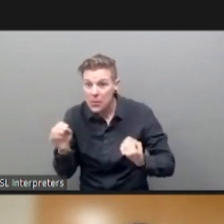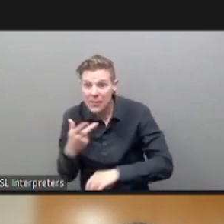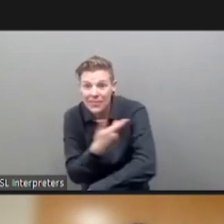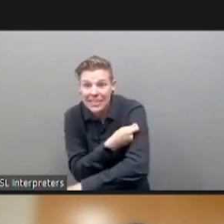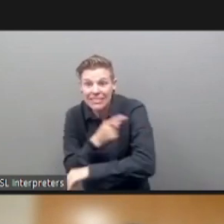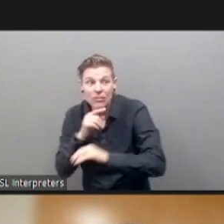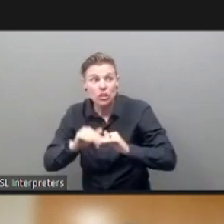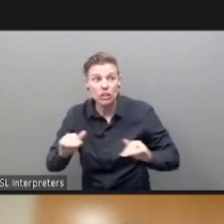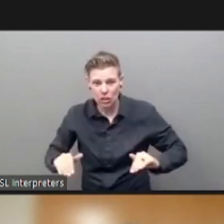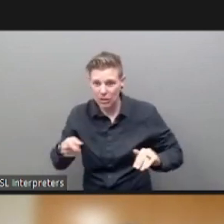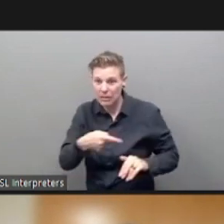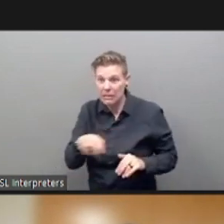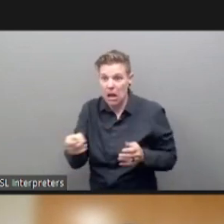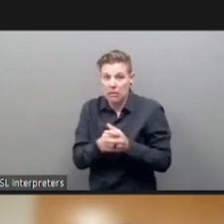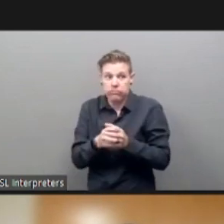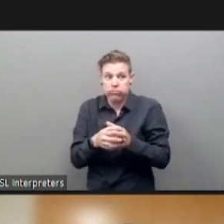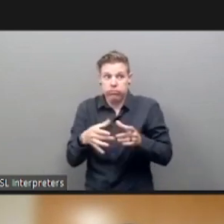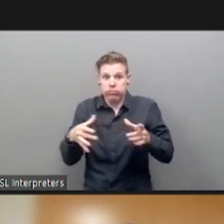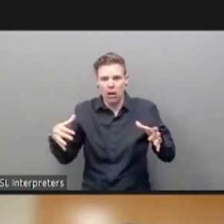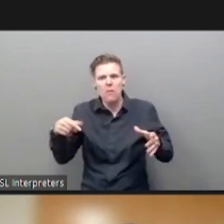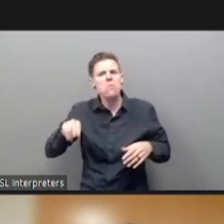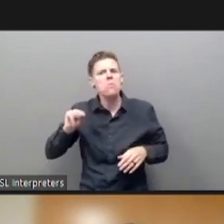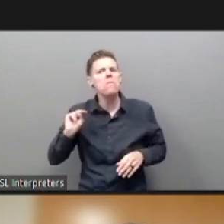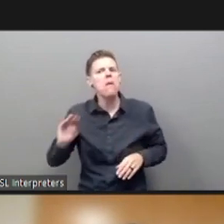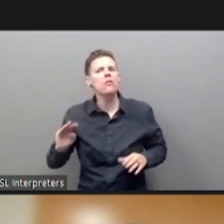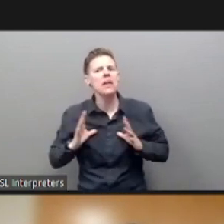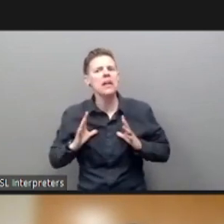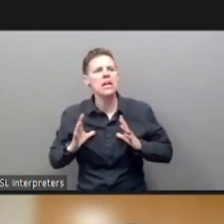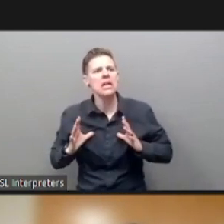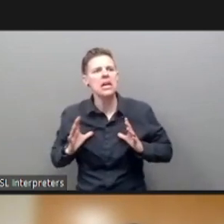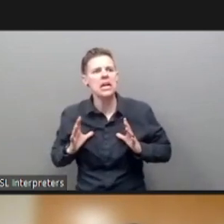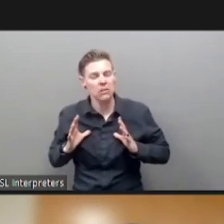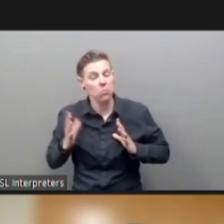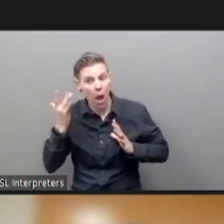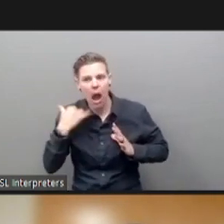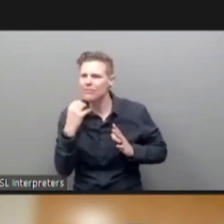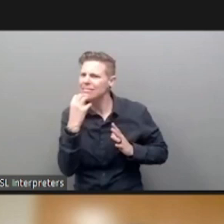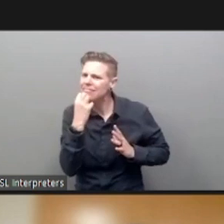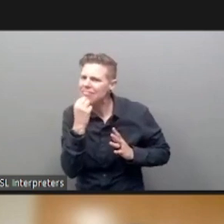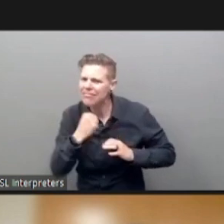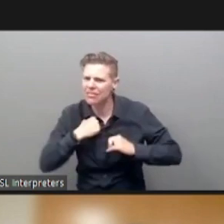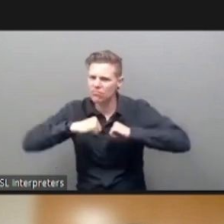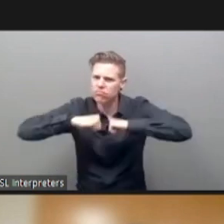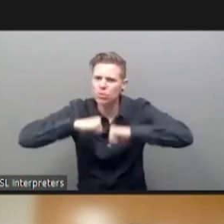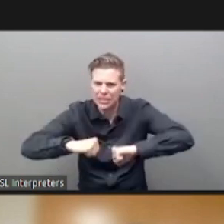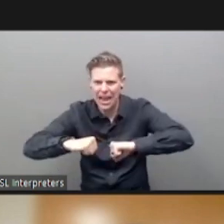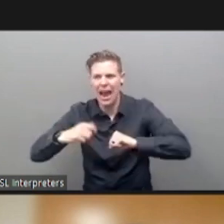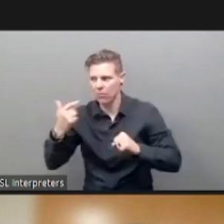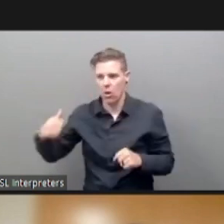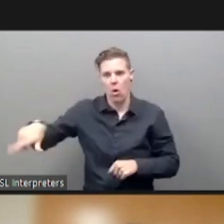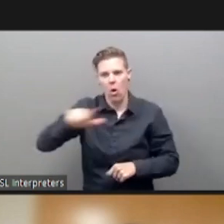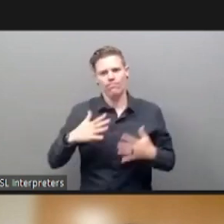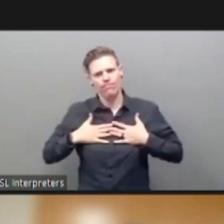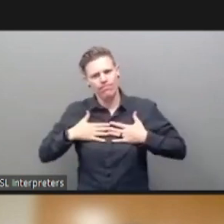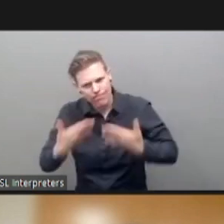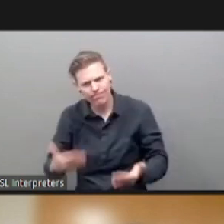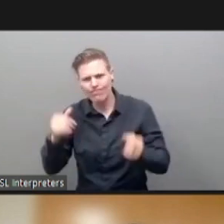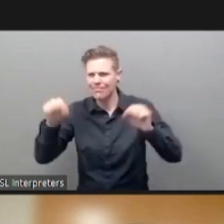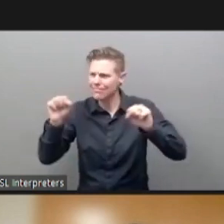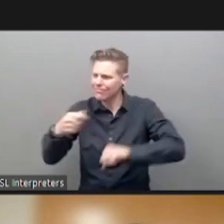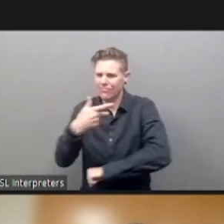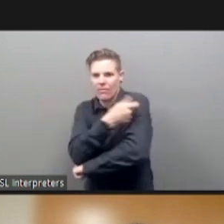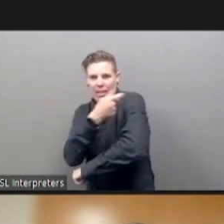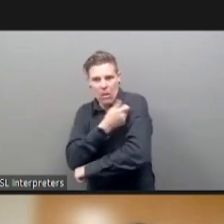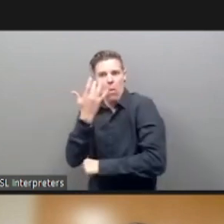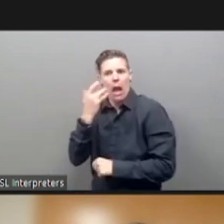in New Mexico, which is exciting because we have had a great uptake of the vaccine. So vaccinating 5